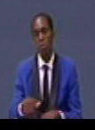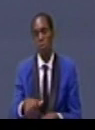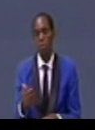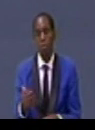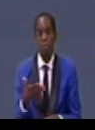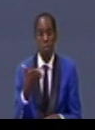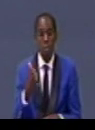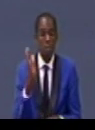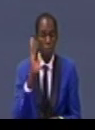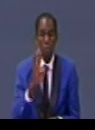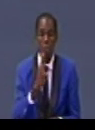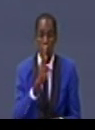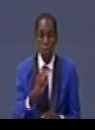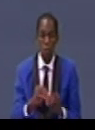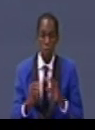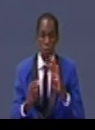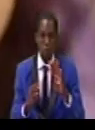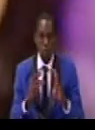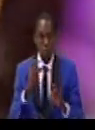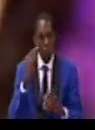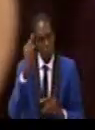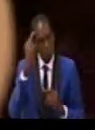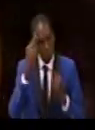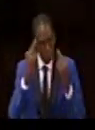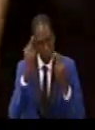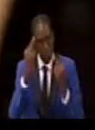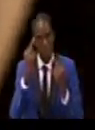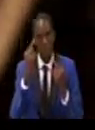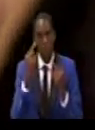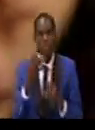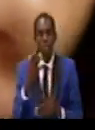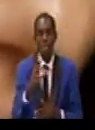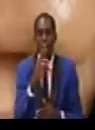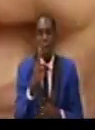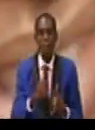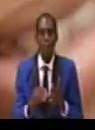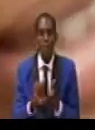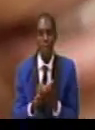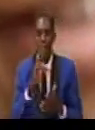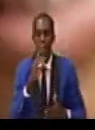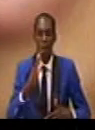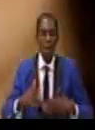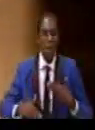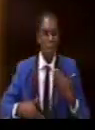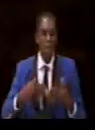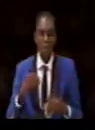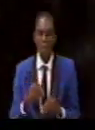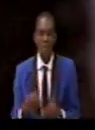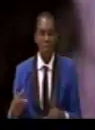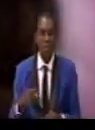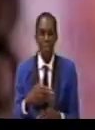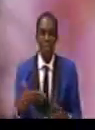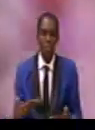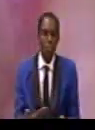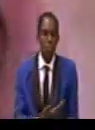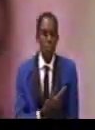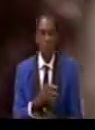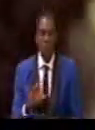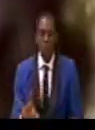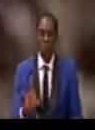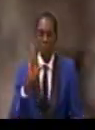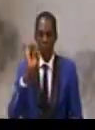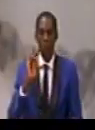concern. Concern. There are people that are rejoicing in their newfound faith, and they have gone back home. And as they have gone